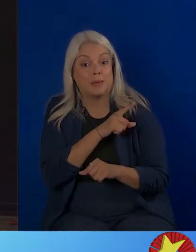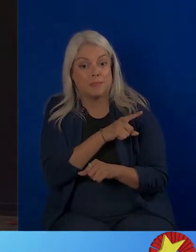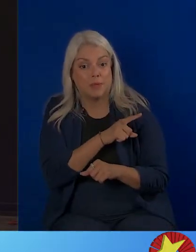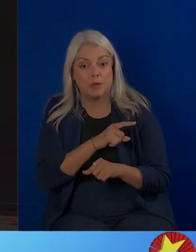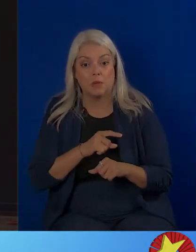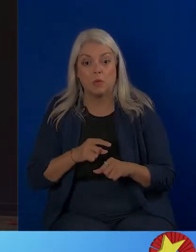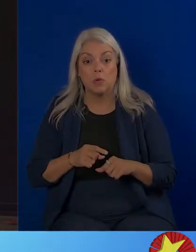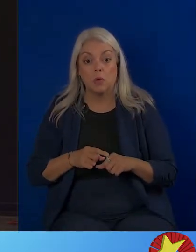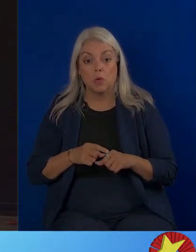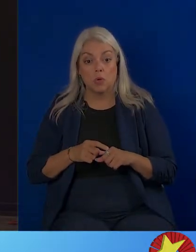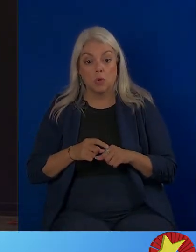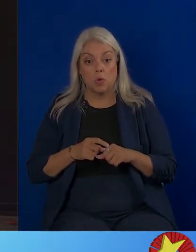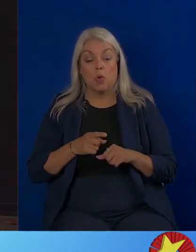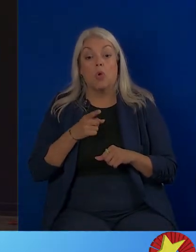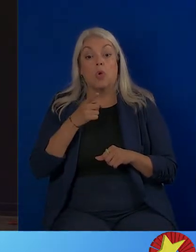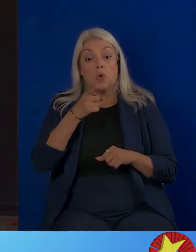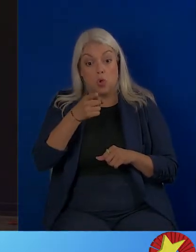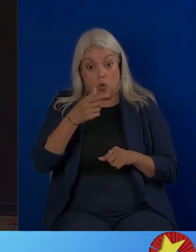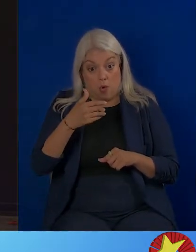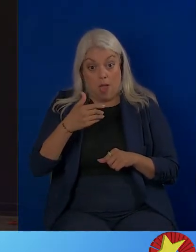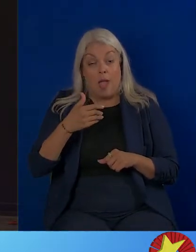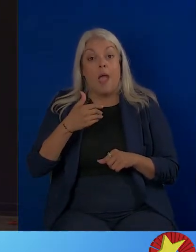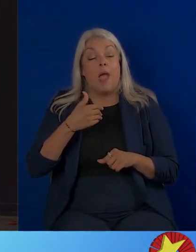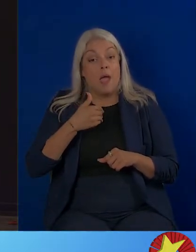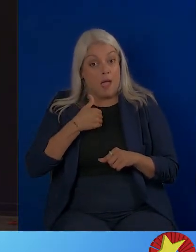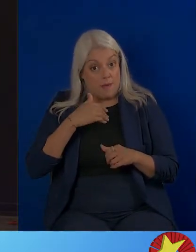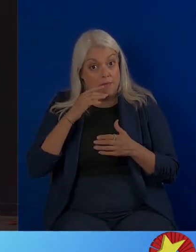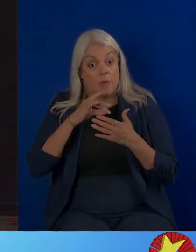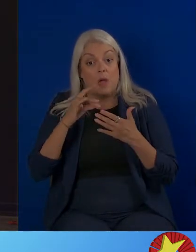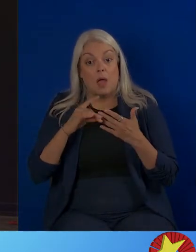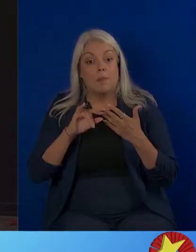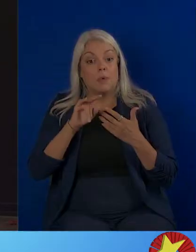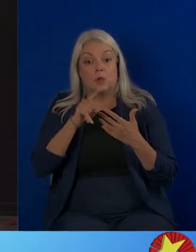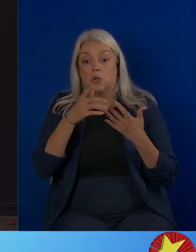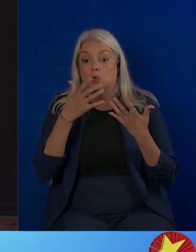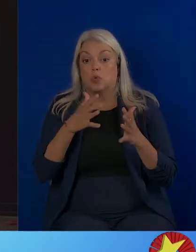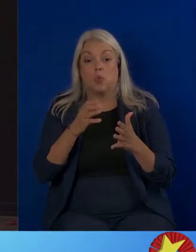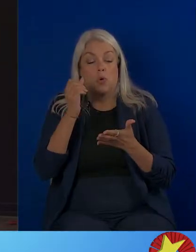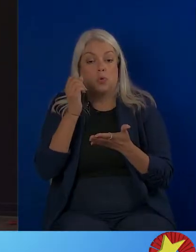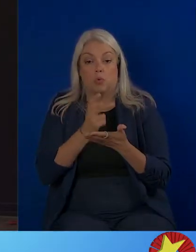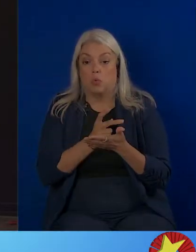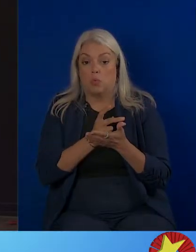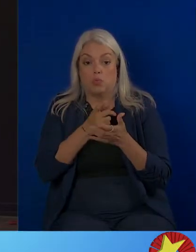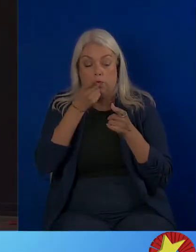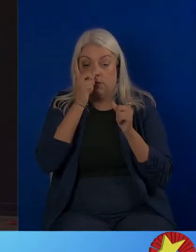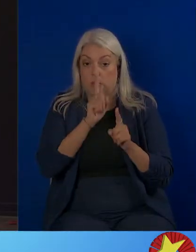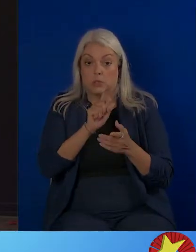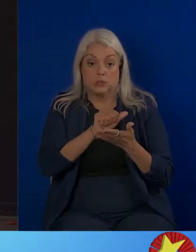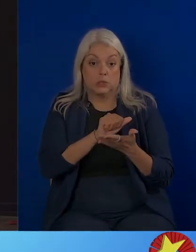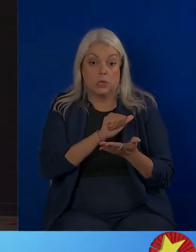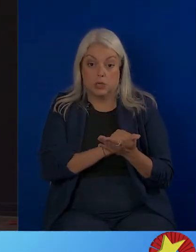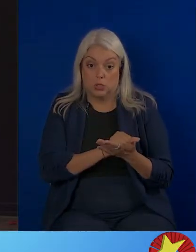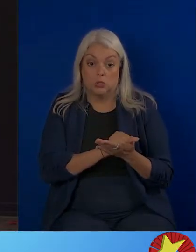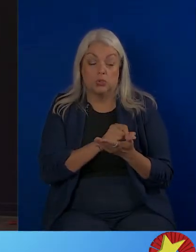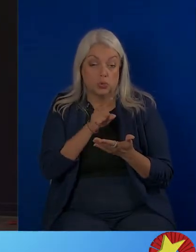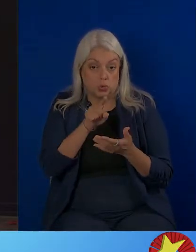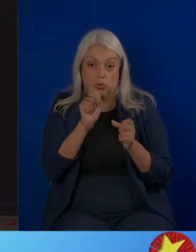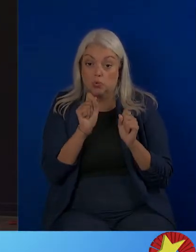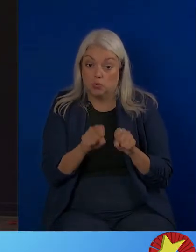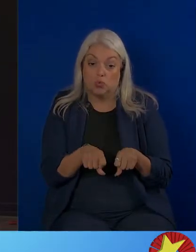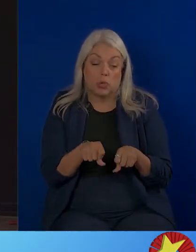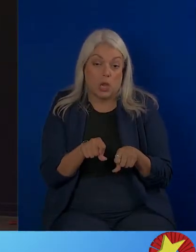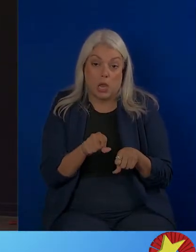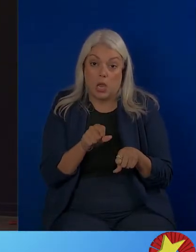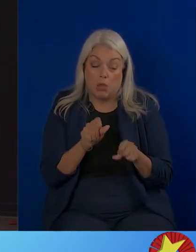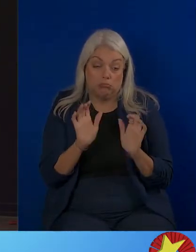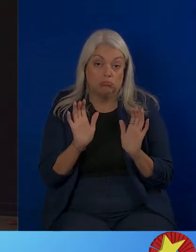You do have the option of not approving the consent agenda, and you certainly can choose to do